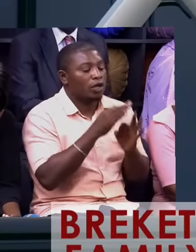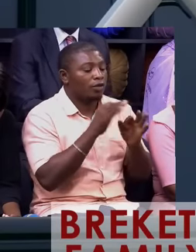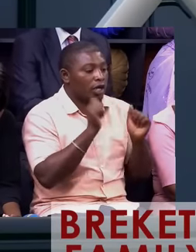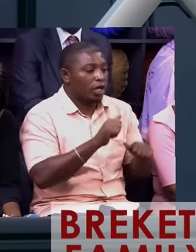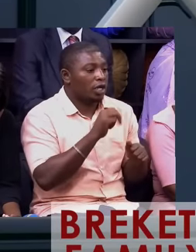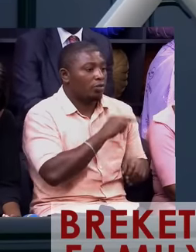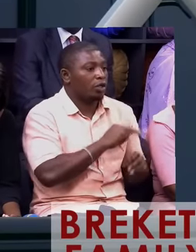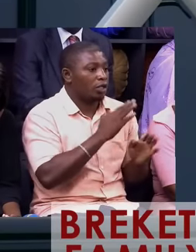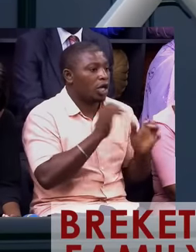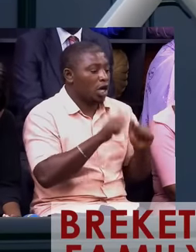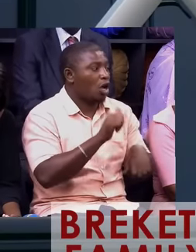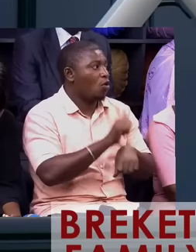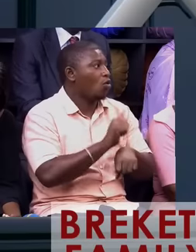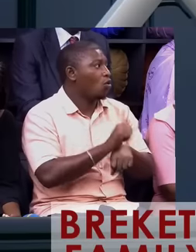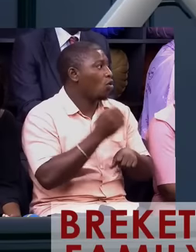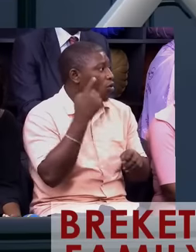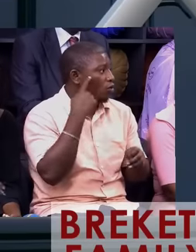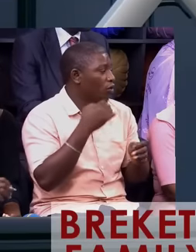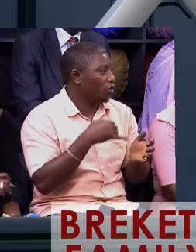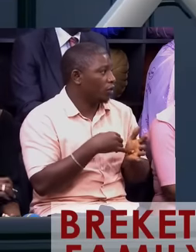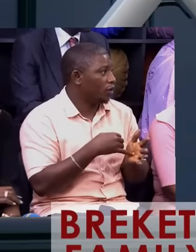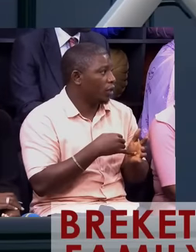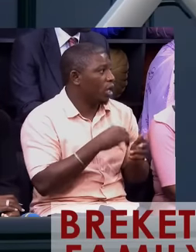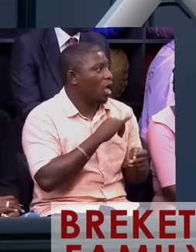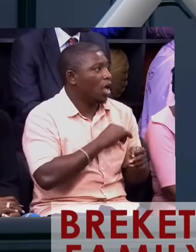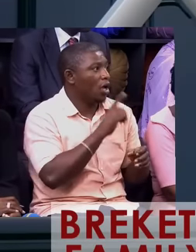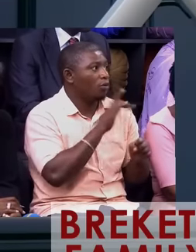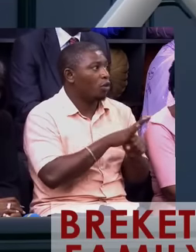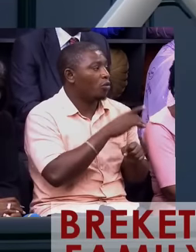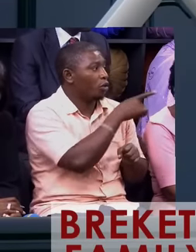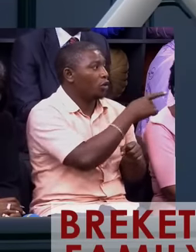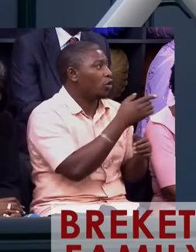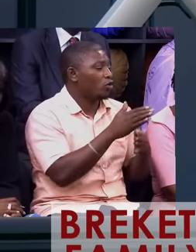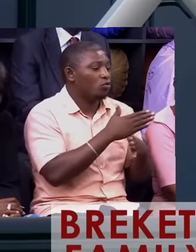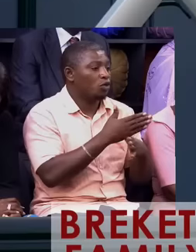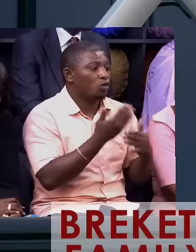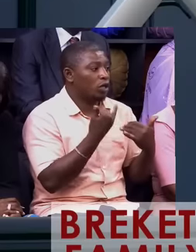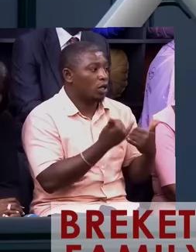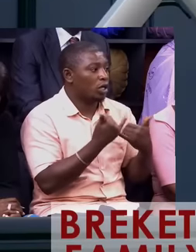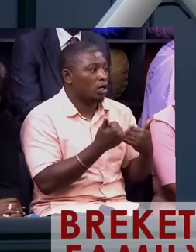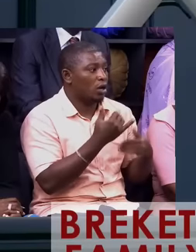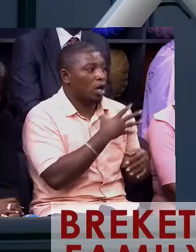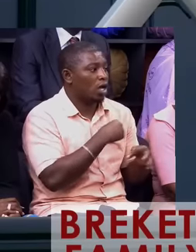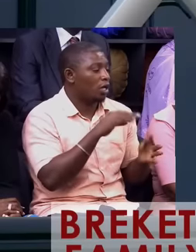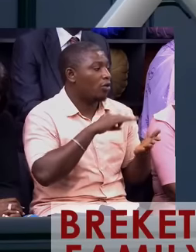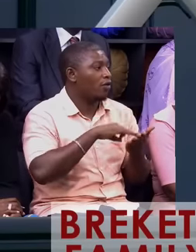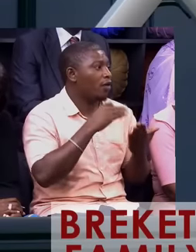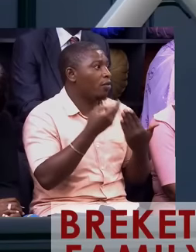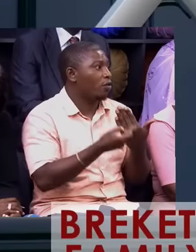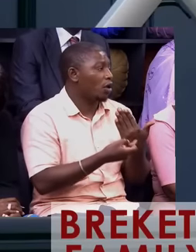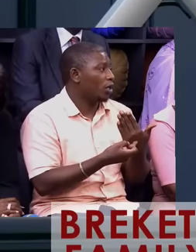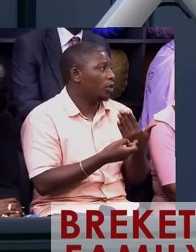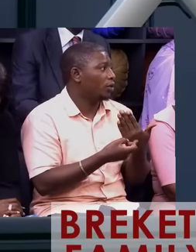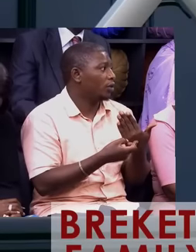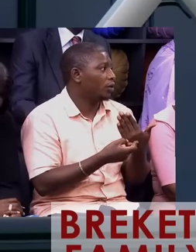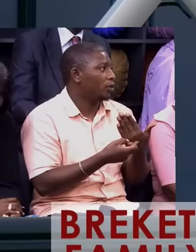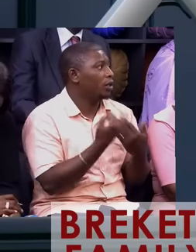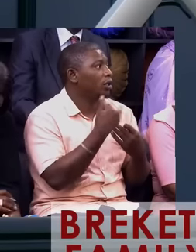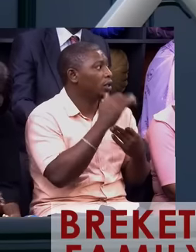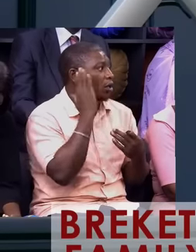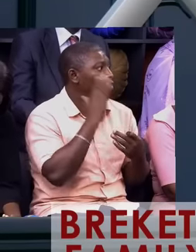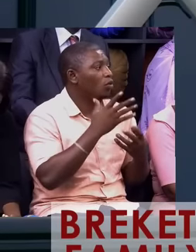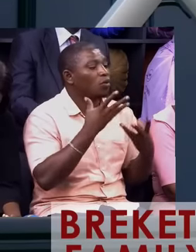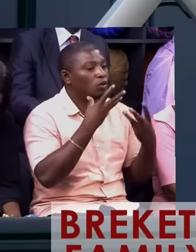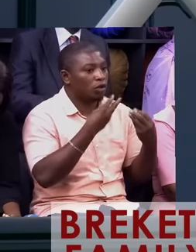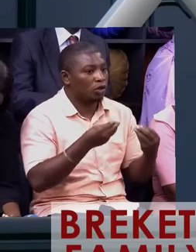minister h i I promise you between now and February they